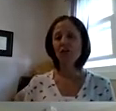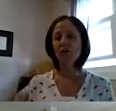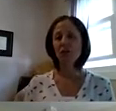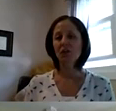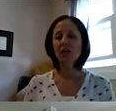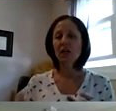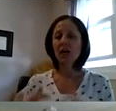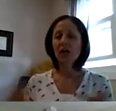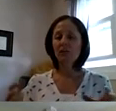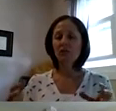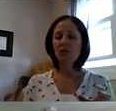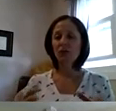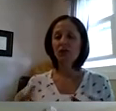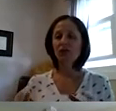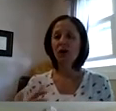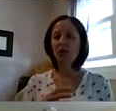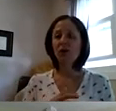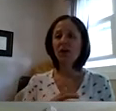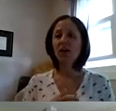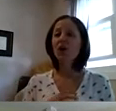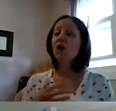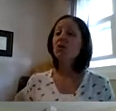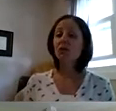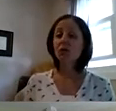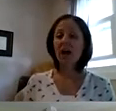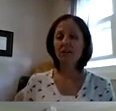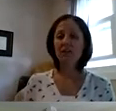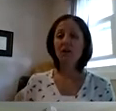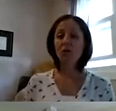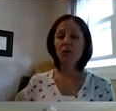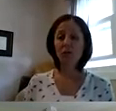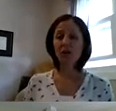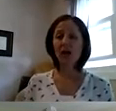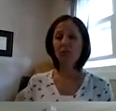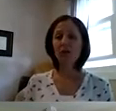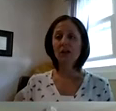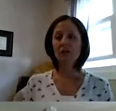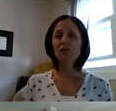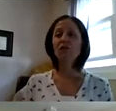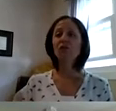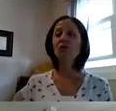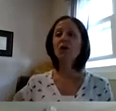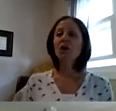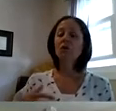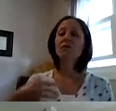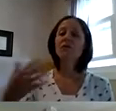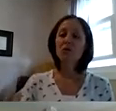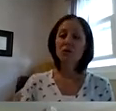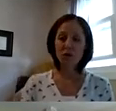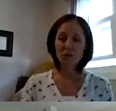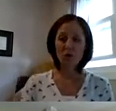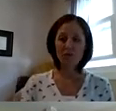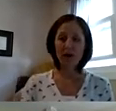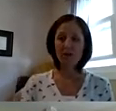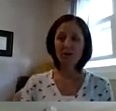nothing to really do on the front end. We do ask that all returning applicants do review